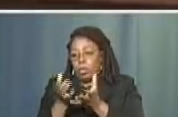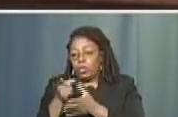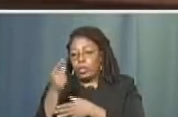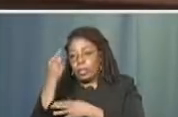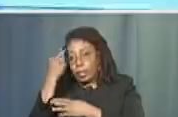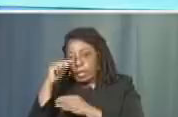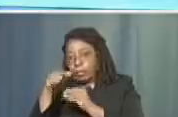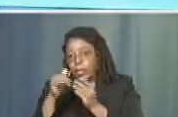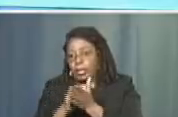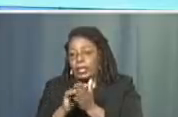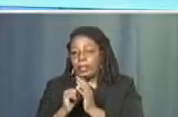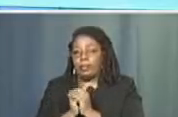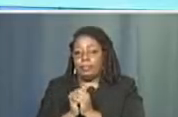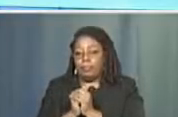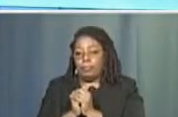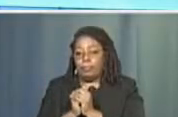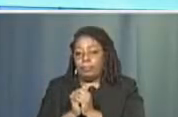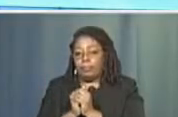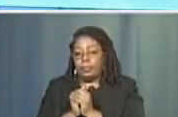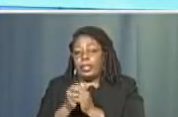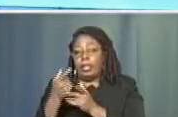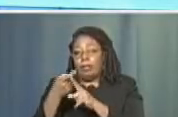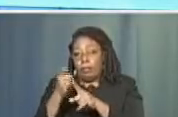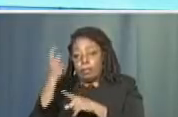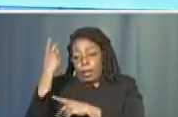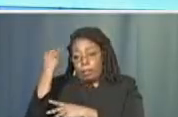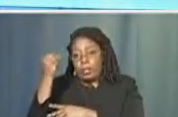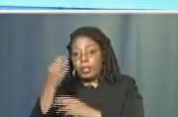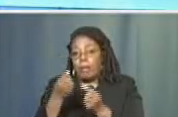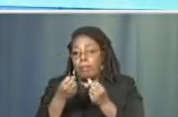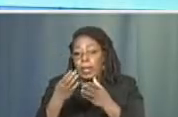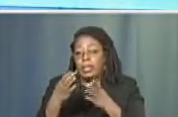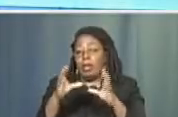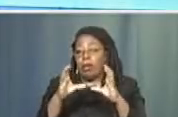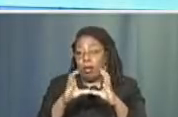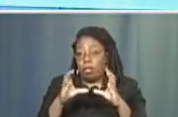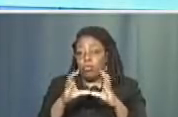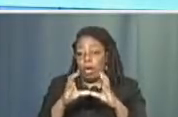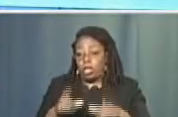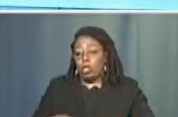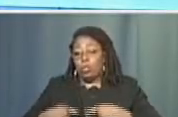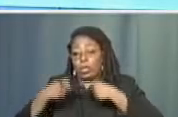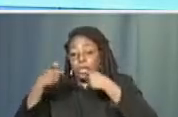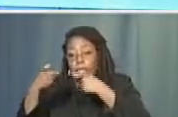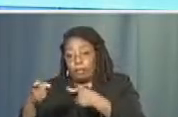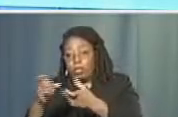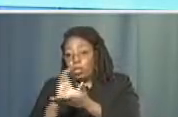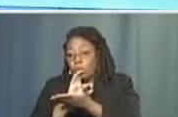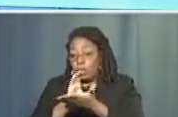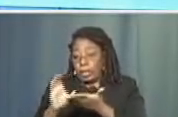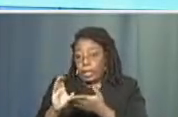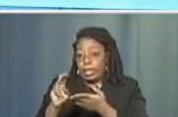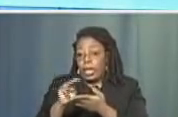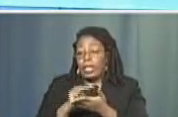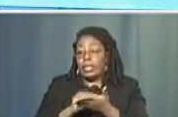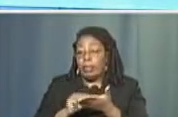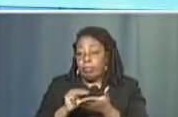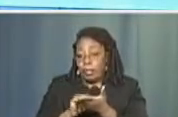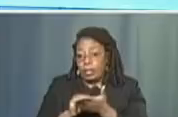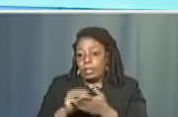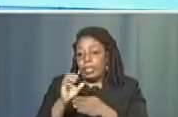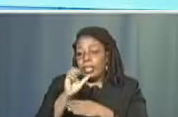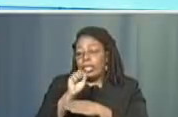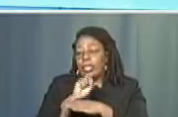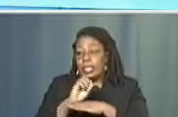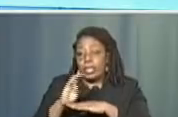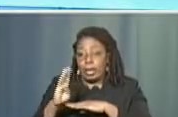moment. And according to the Prime Minister, a number of these contracts were awarded to clean middle and high-end subdivisions